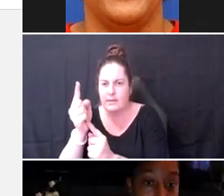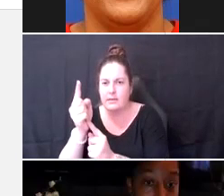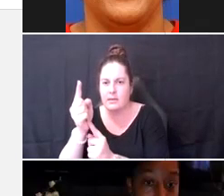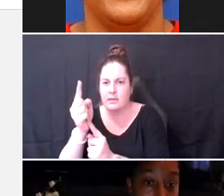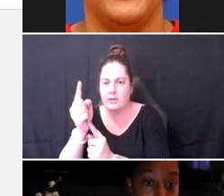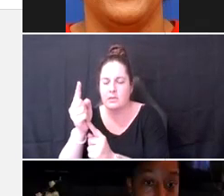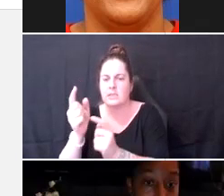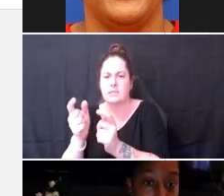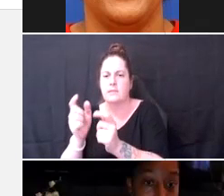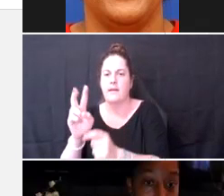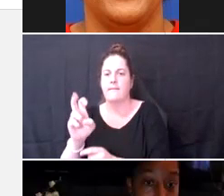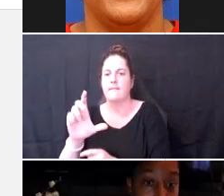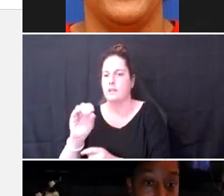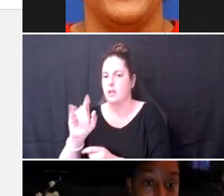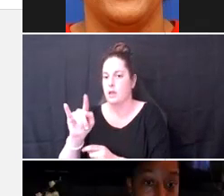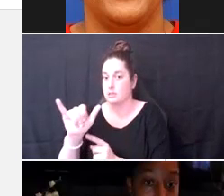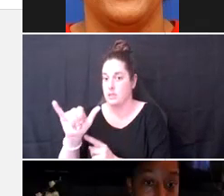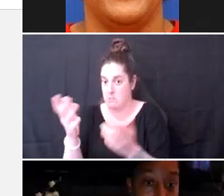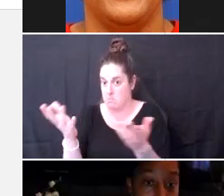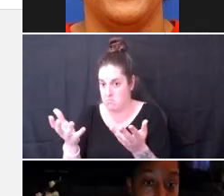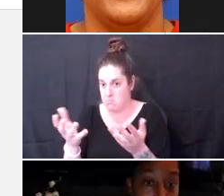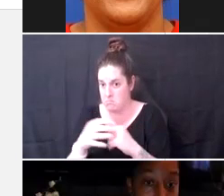okay? So